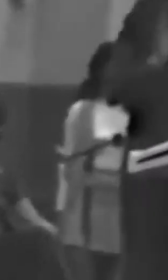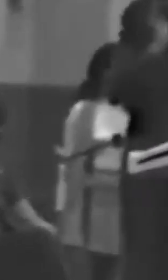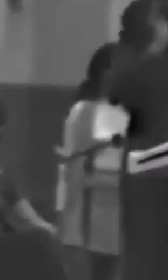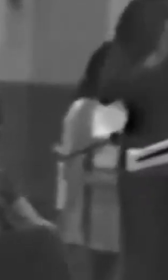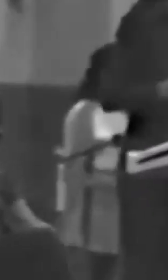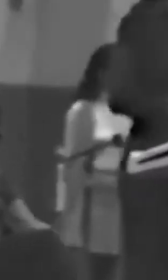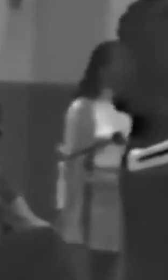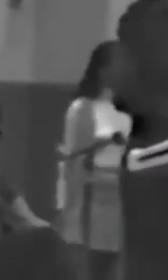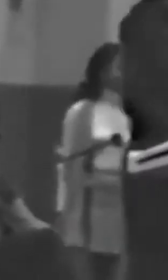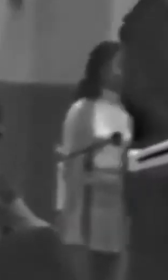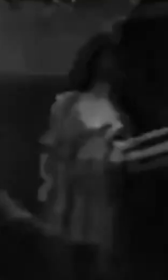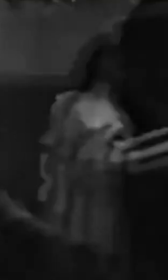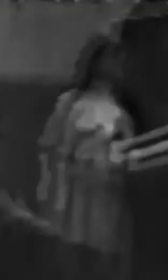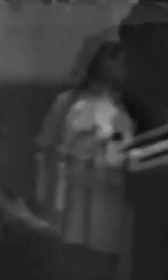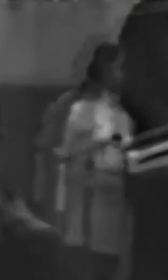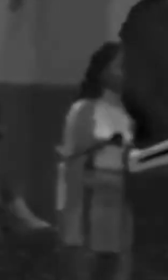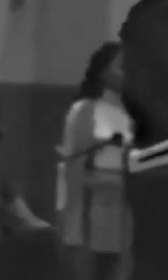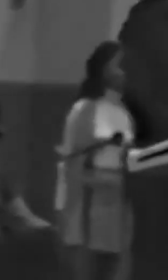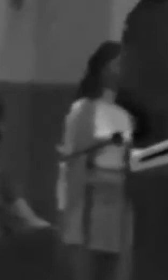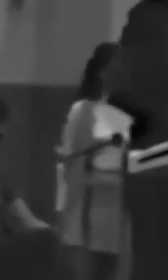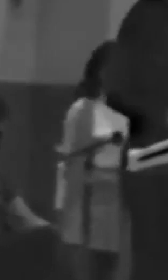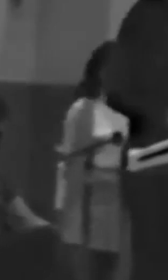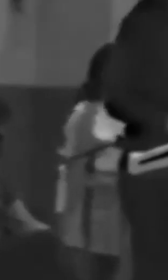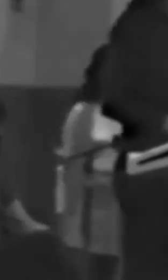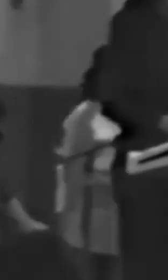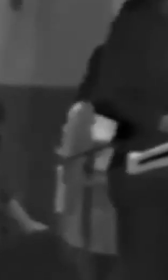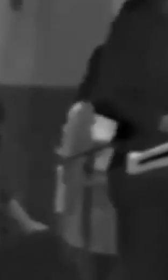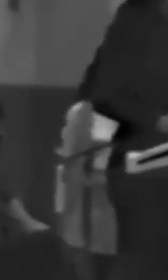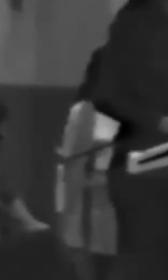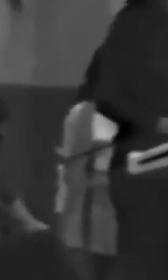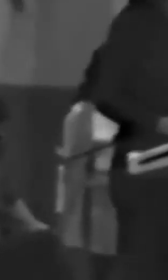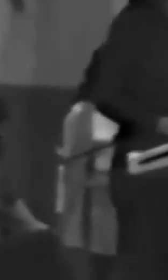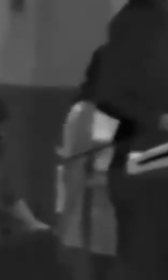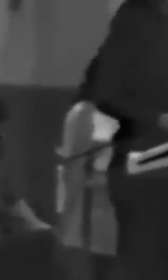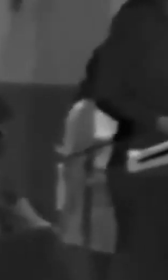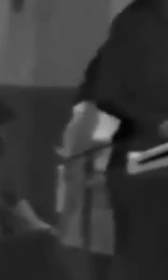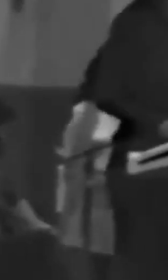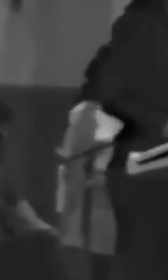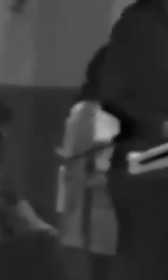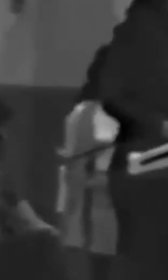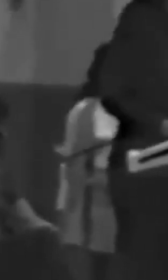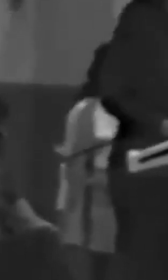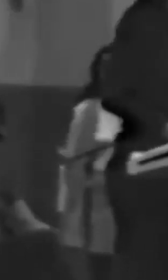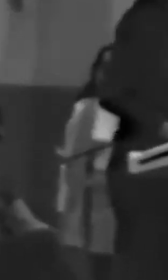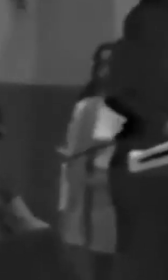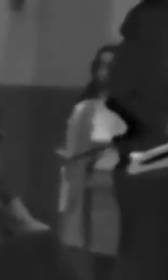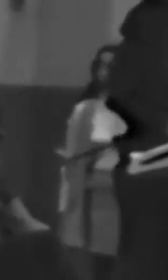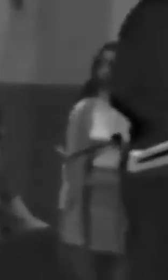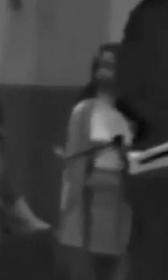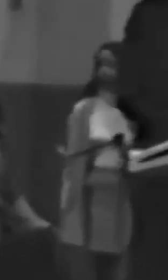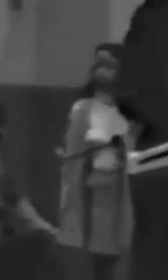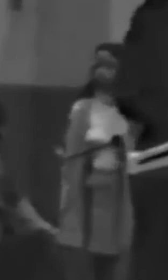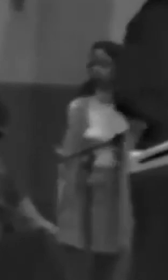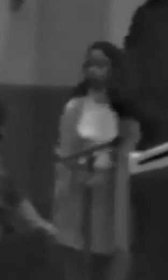racist nonsense. And we were wondering whether or not George McGovern was going to say something about